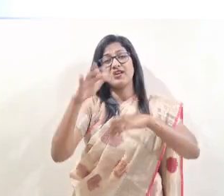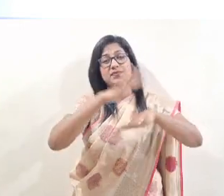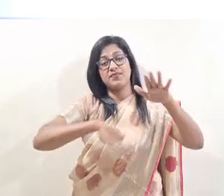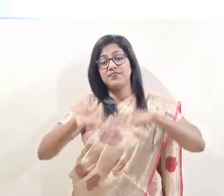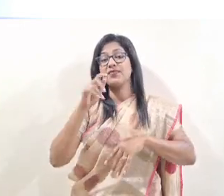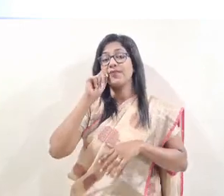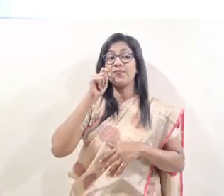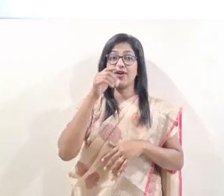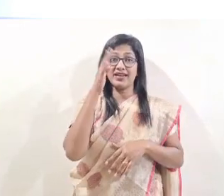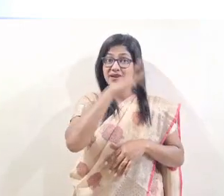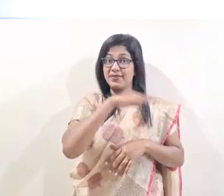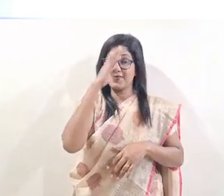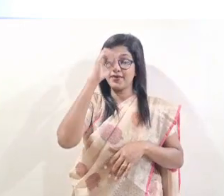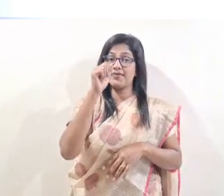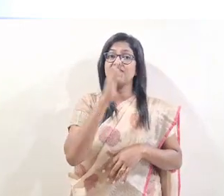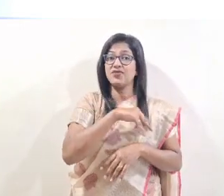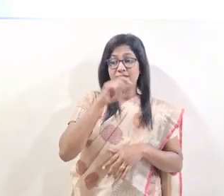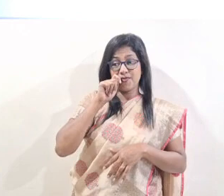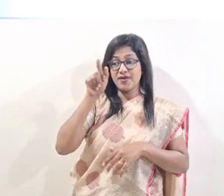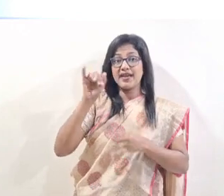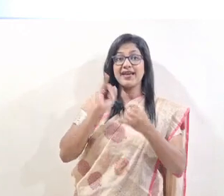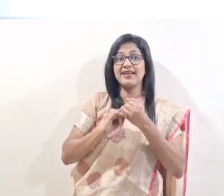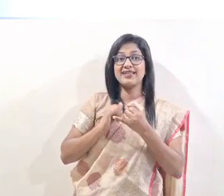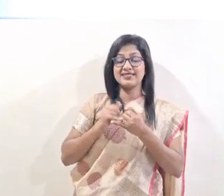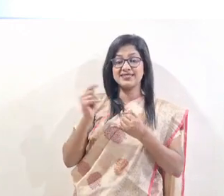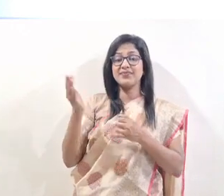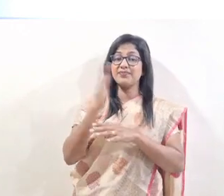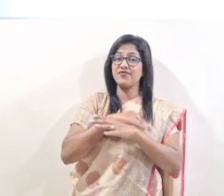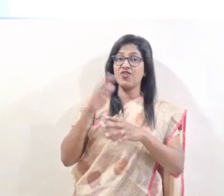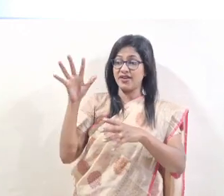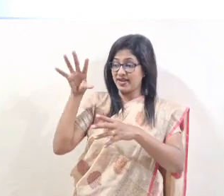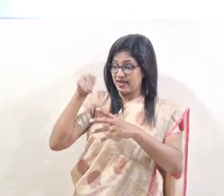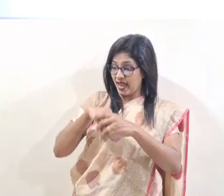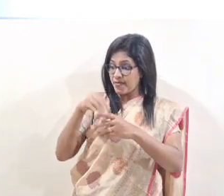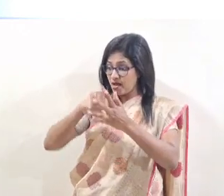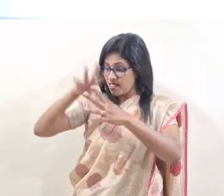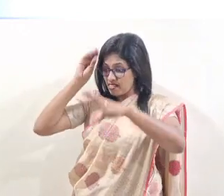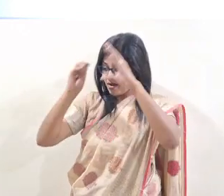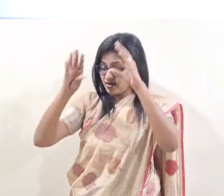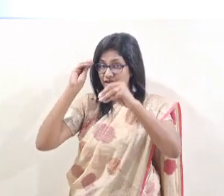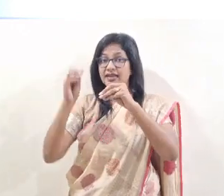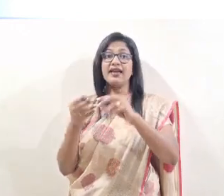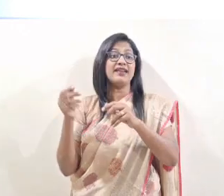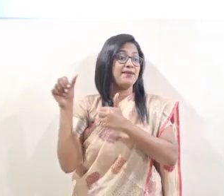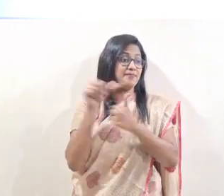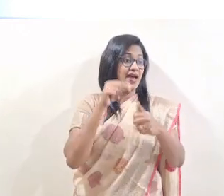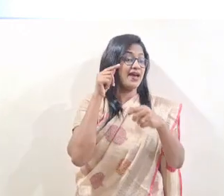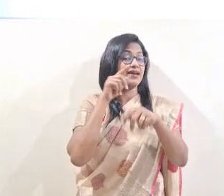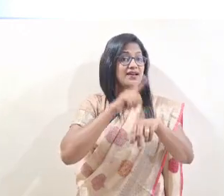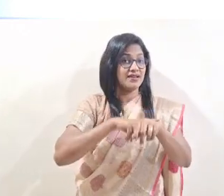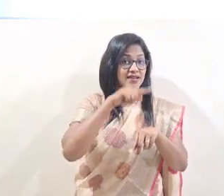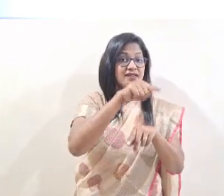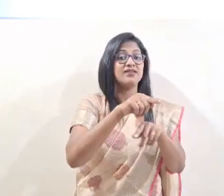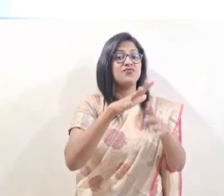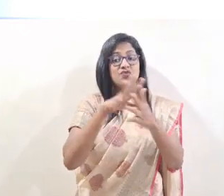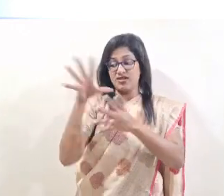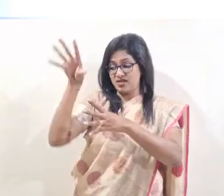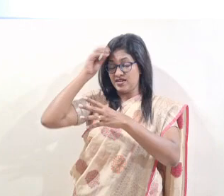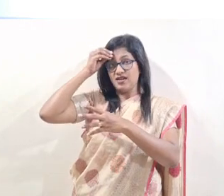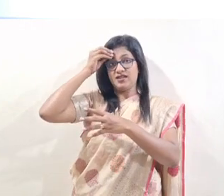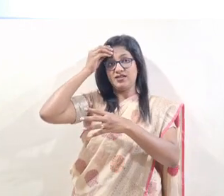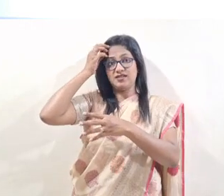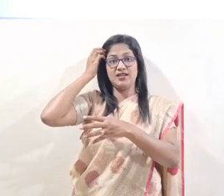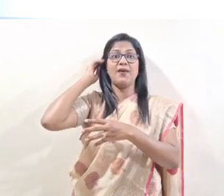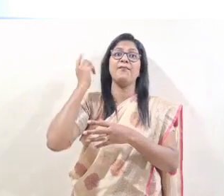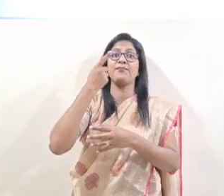Mr. Sridharan, when he came out of it, he ensured that all the things which he learned from the